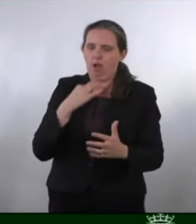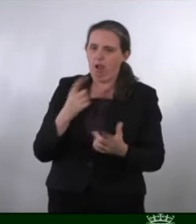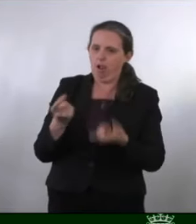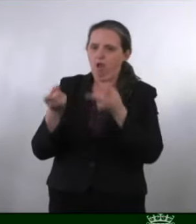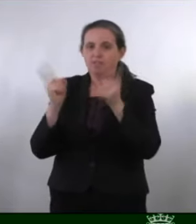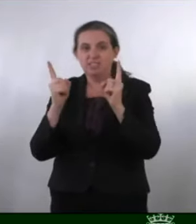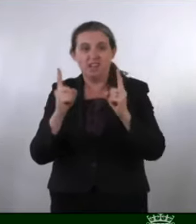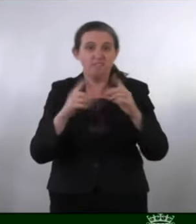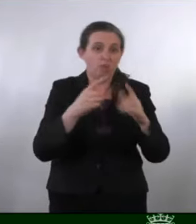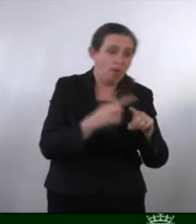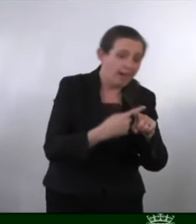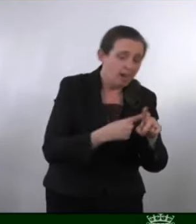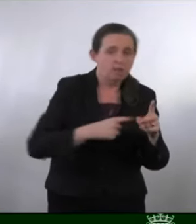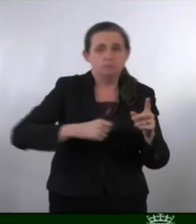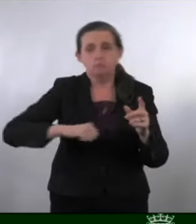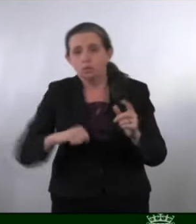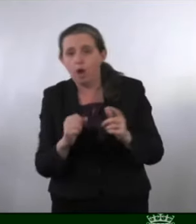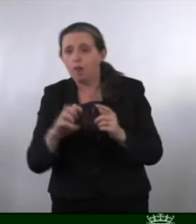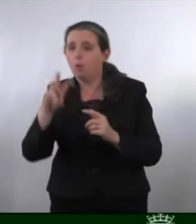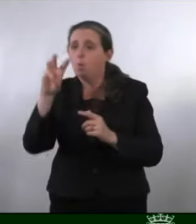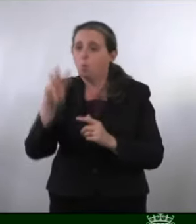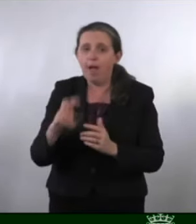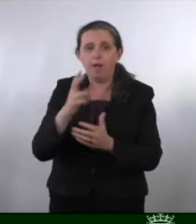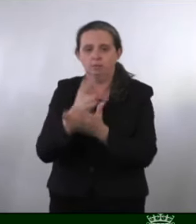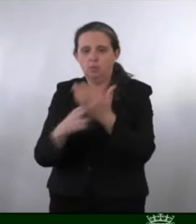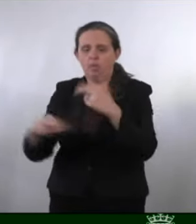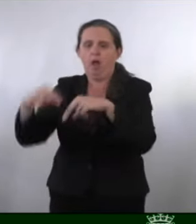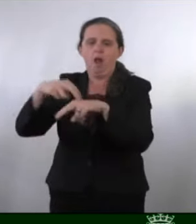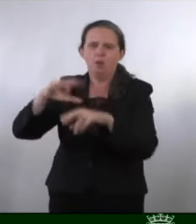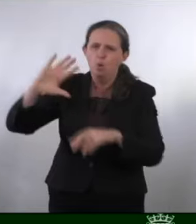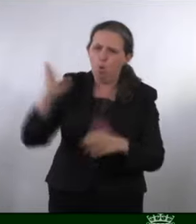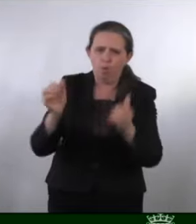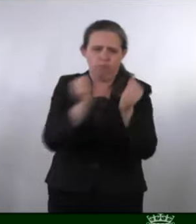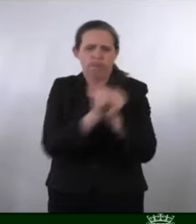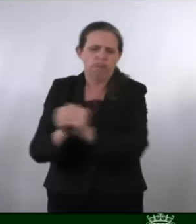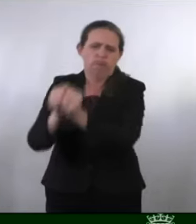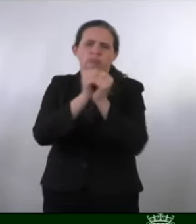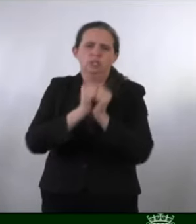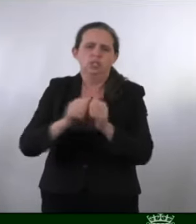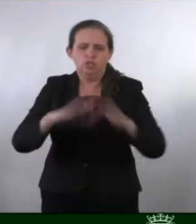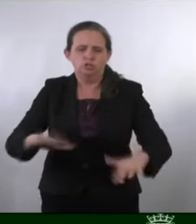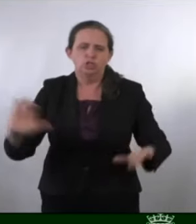Children's Commissioner for England has said, actually children are best in schools.